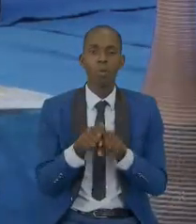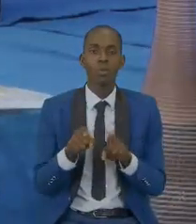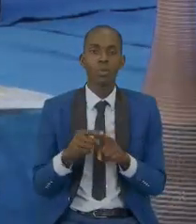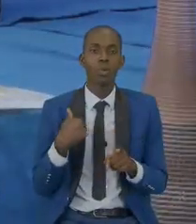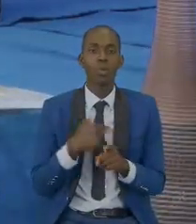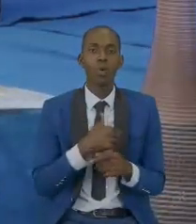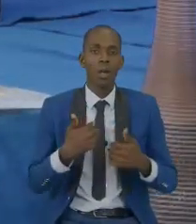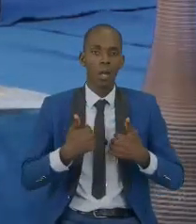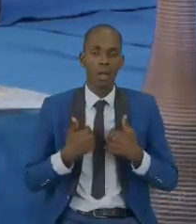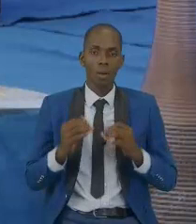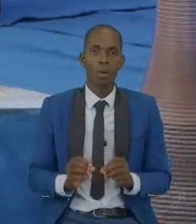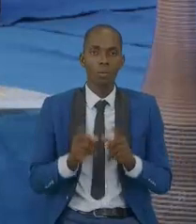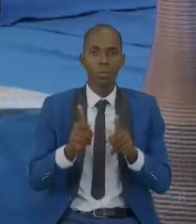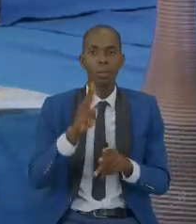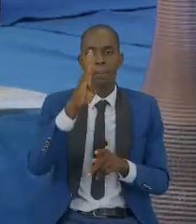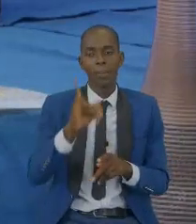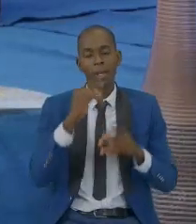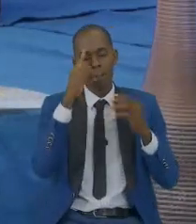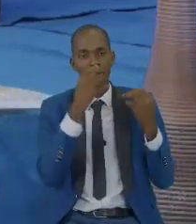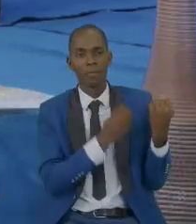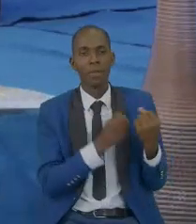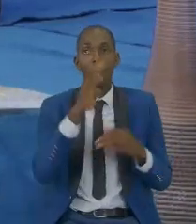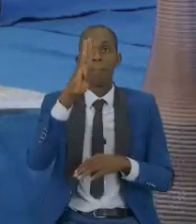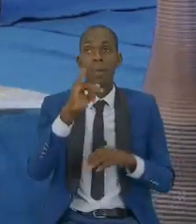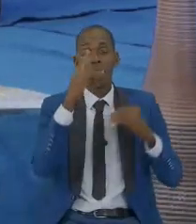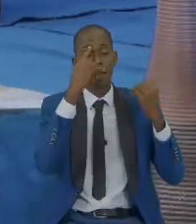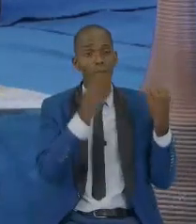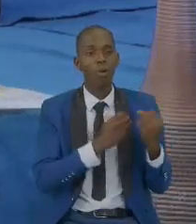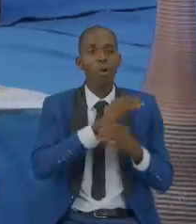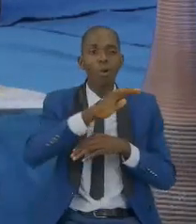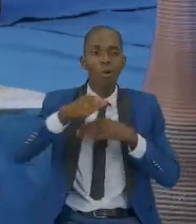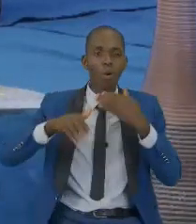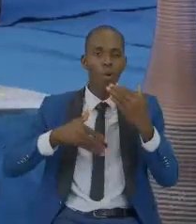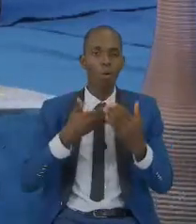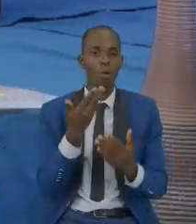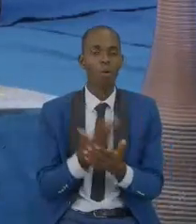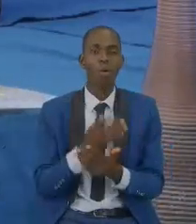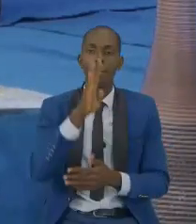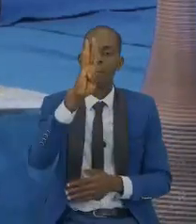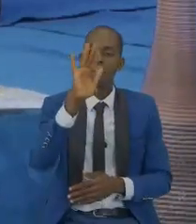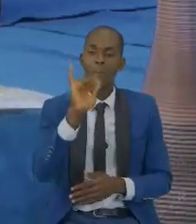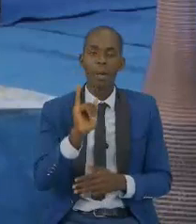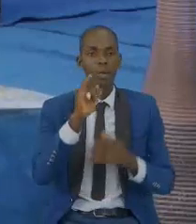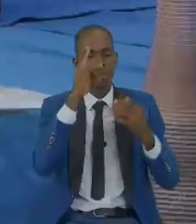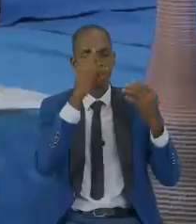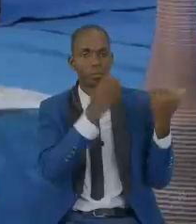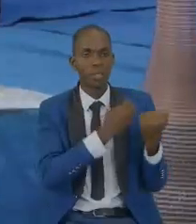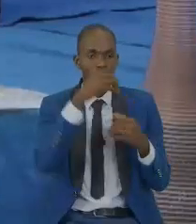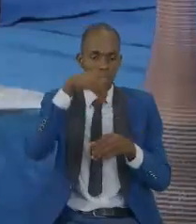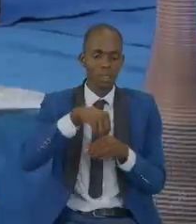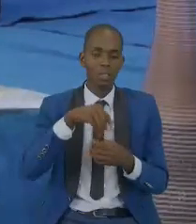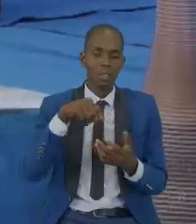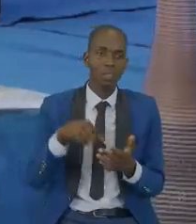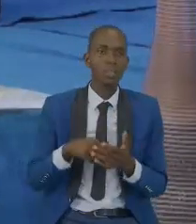have access by faith. By faith. All by faith into this